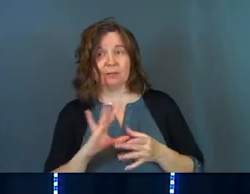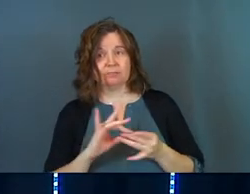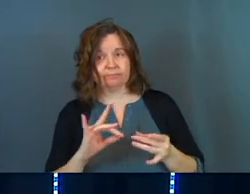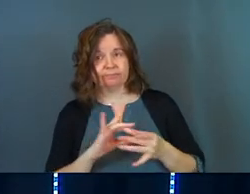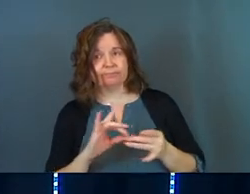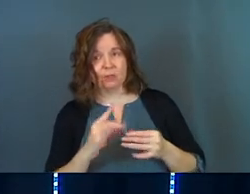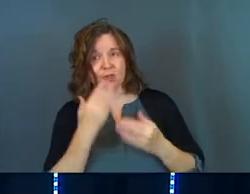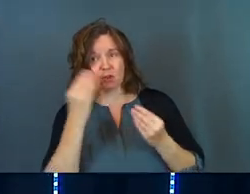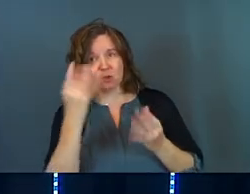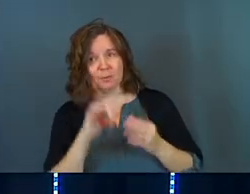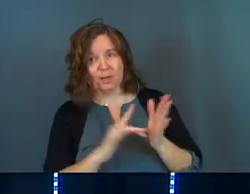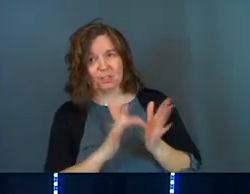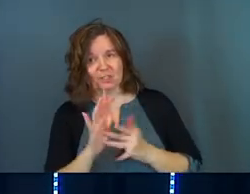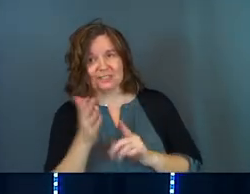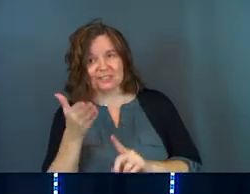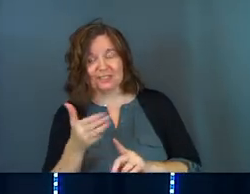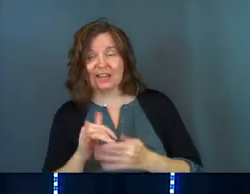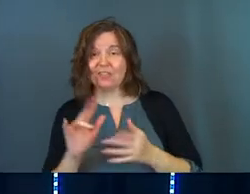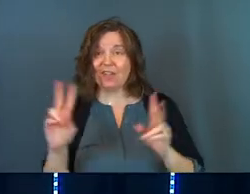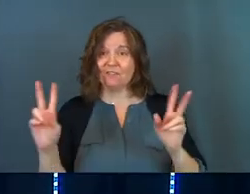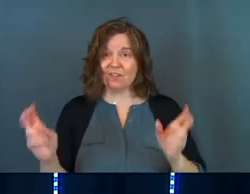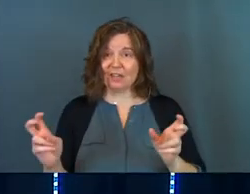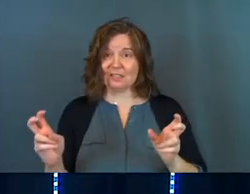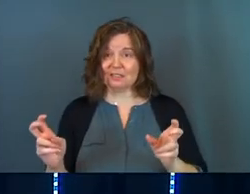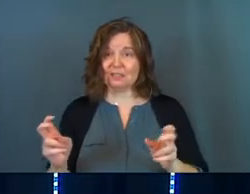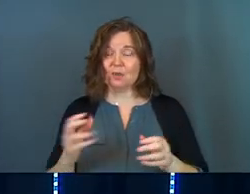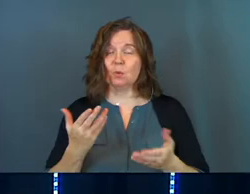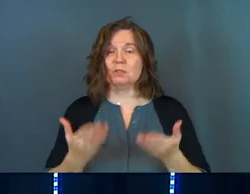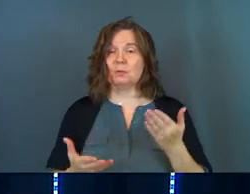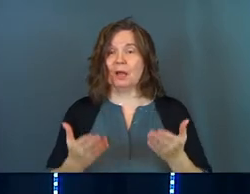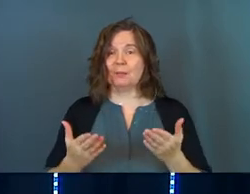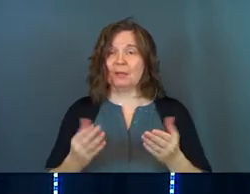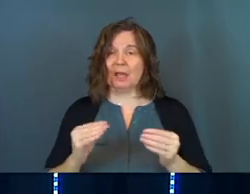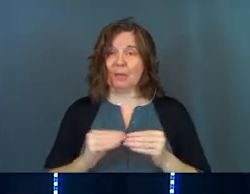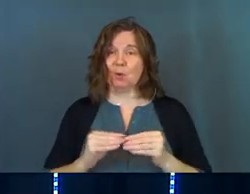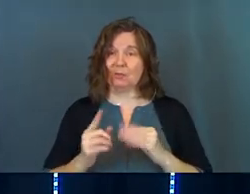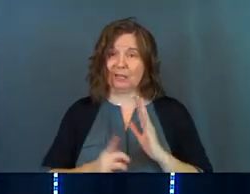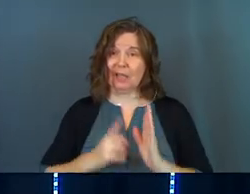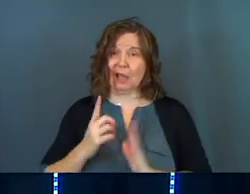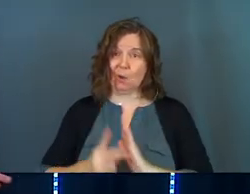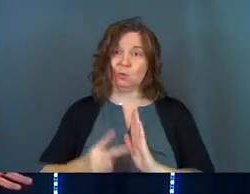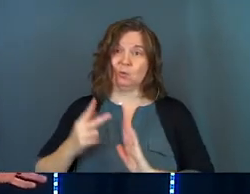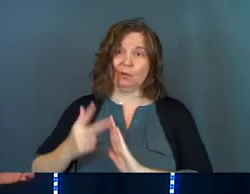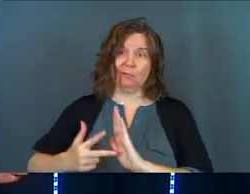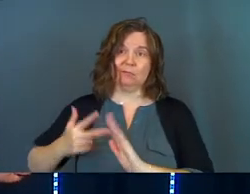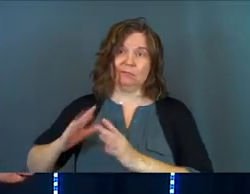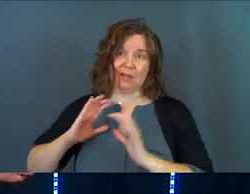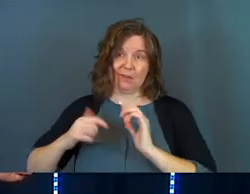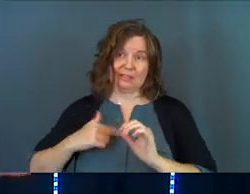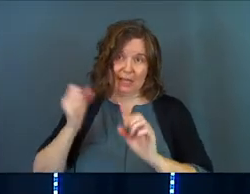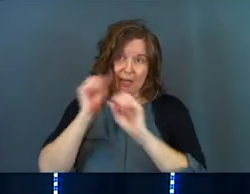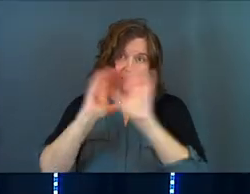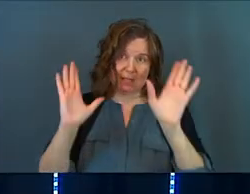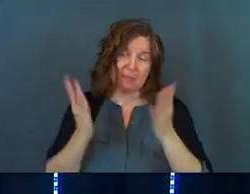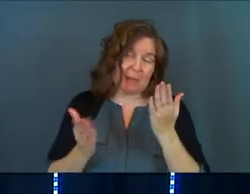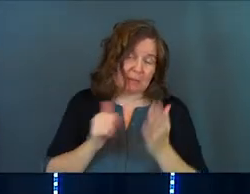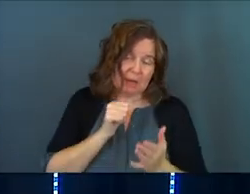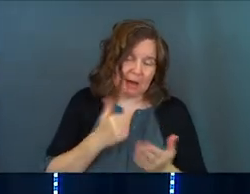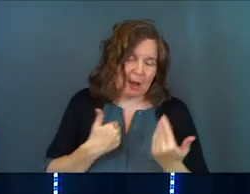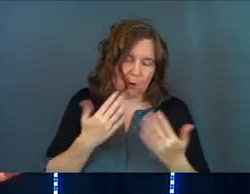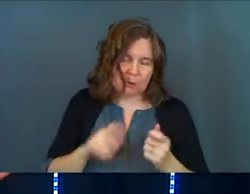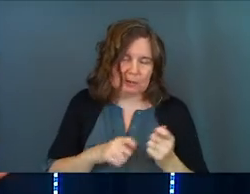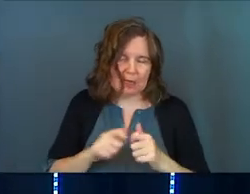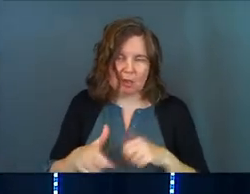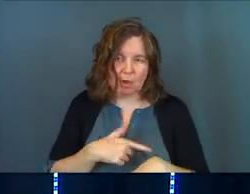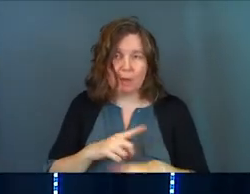him the good news about Jesus. Now that little phrase right there was probably a multi-hour conversation, is how I imagine it. Maybe it wasn't. I don't